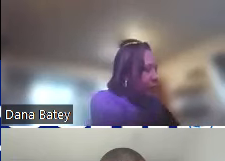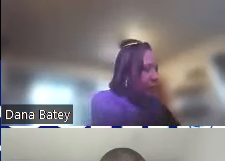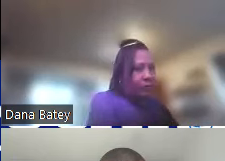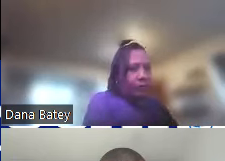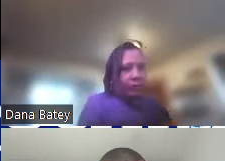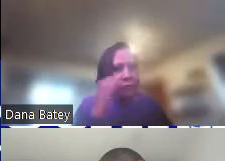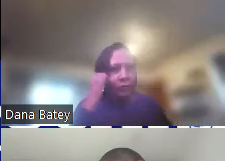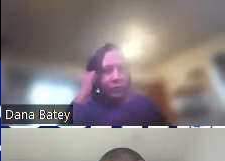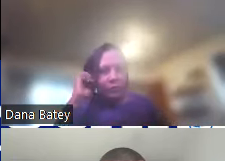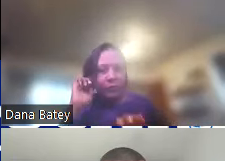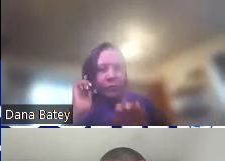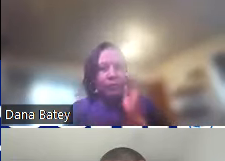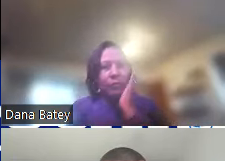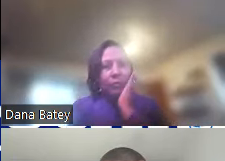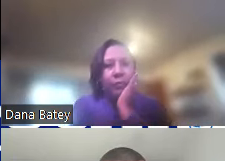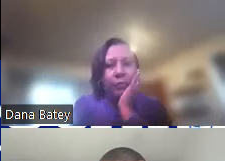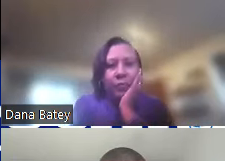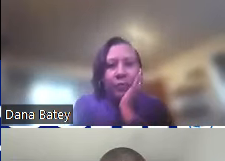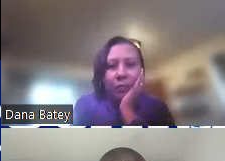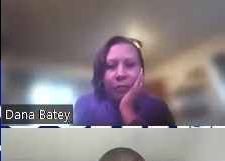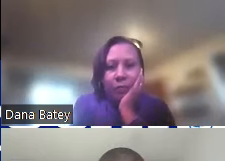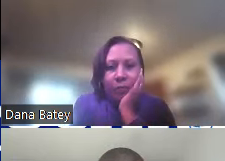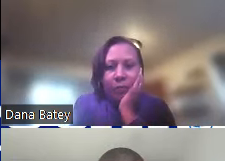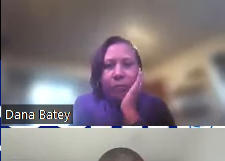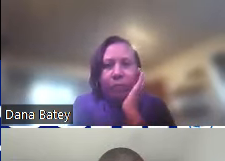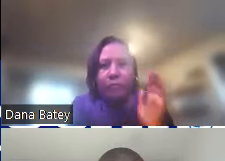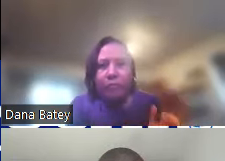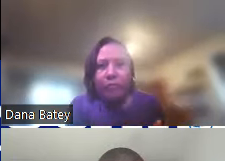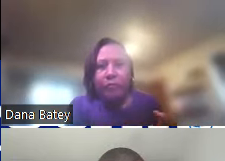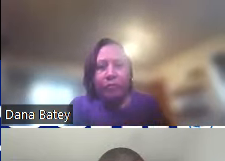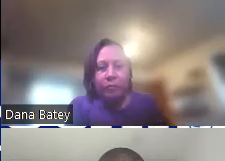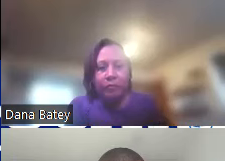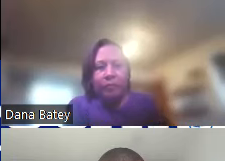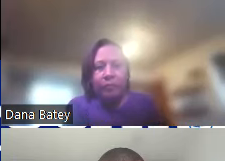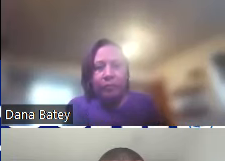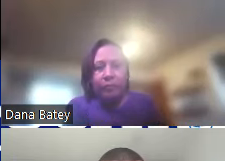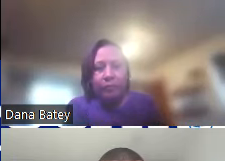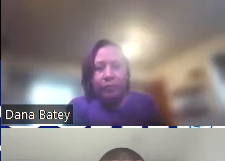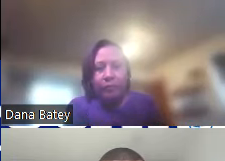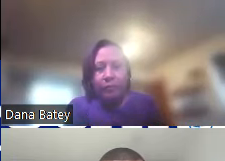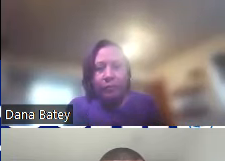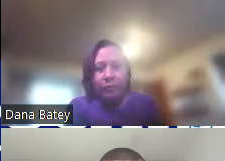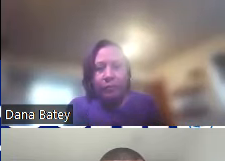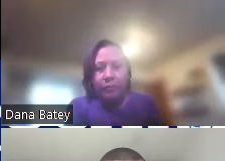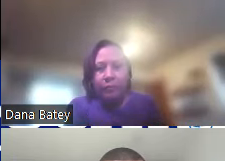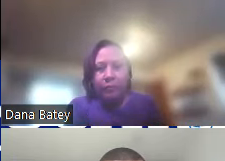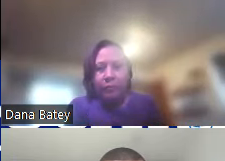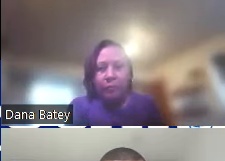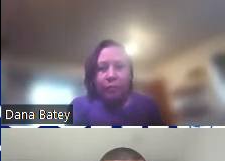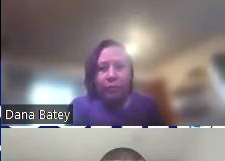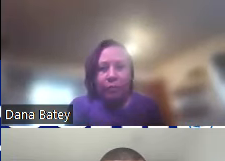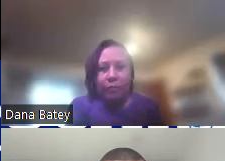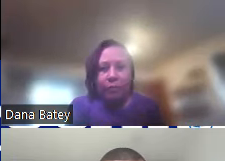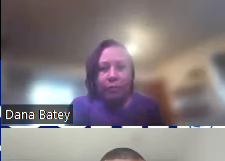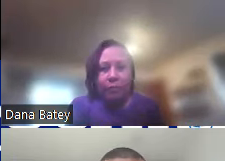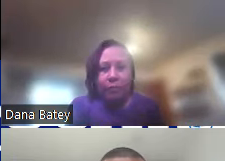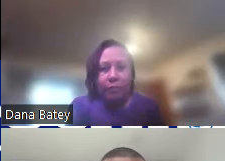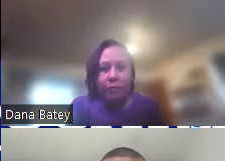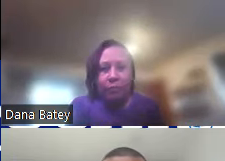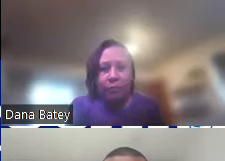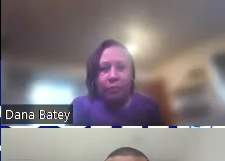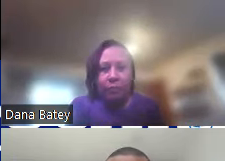sure the screening is happening where the intervention could also happen potentially. And then, of course, they want to reduce the burden of social